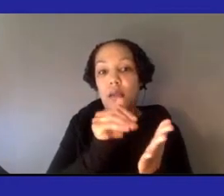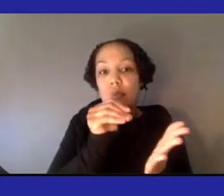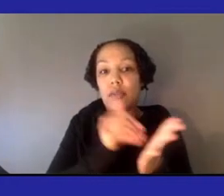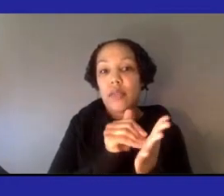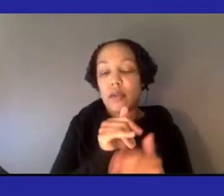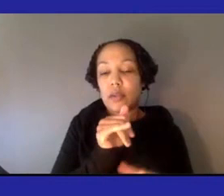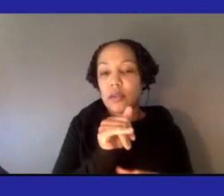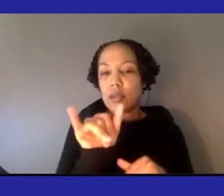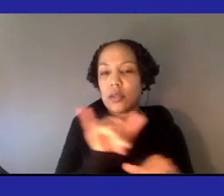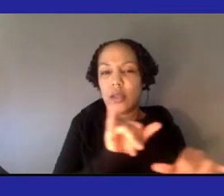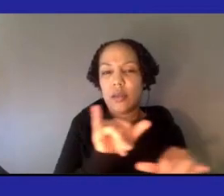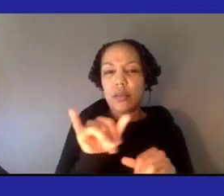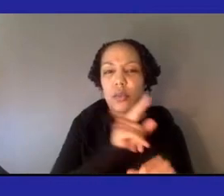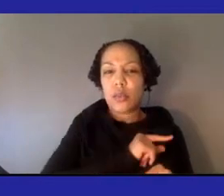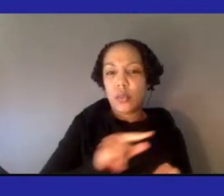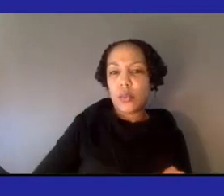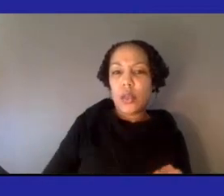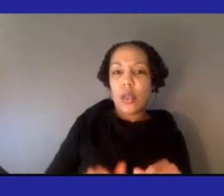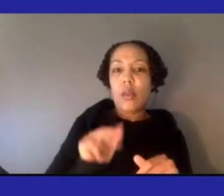York City, 1/3 higher.